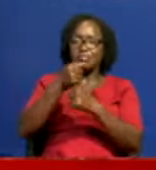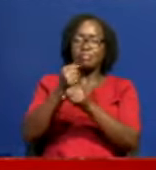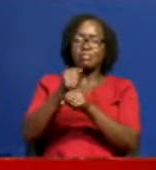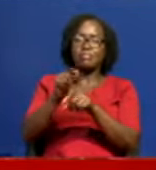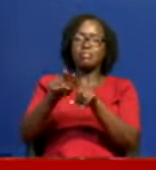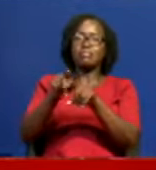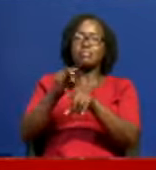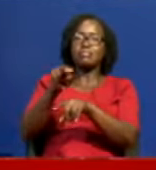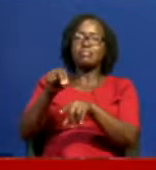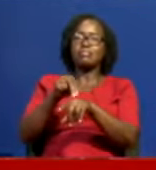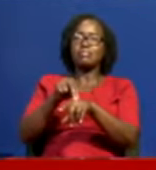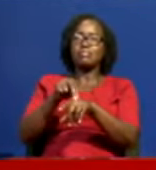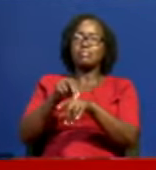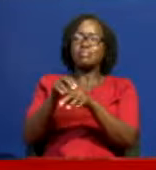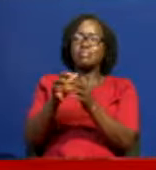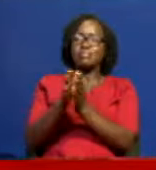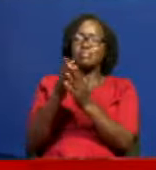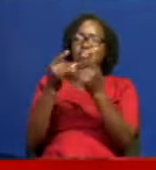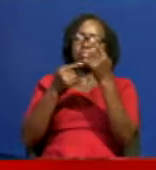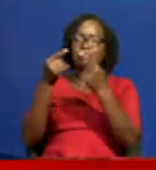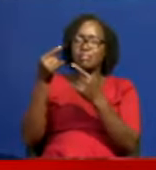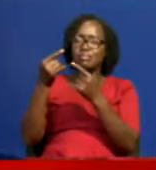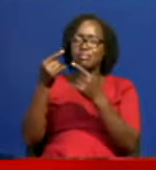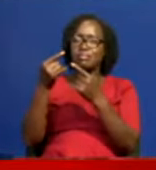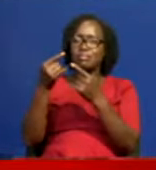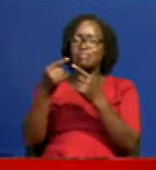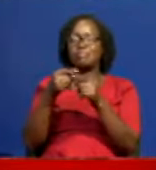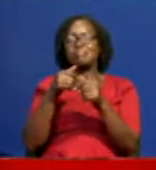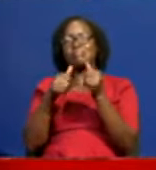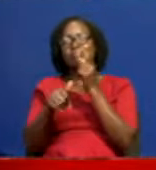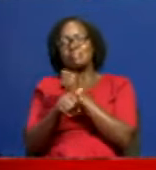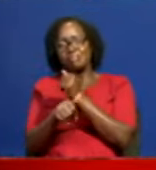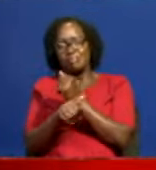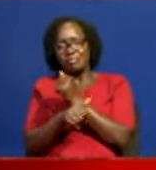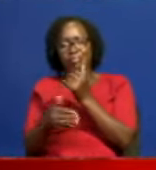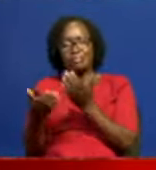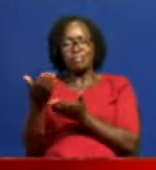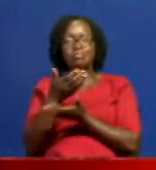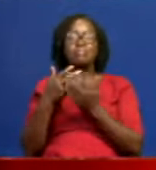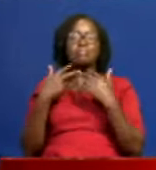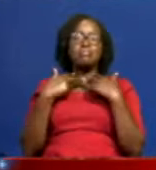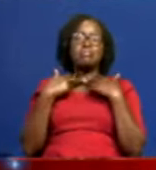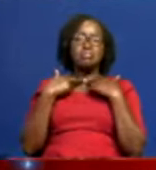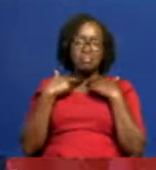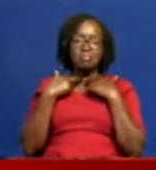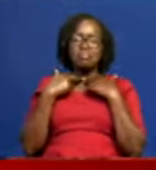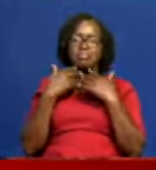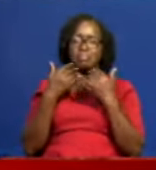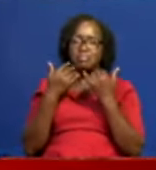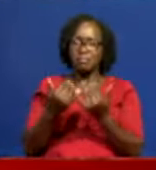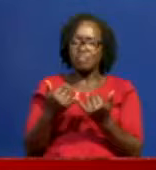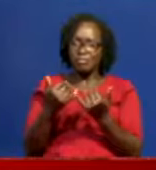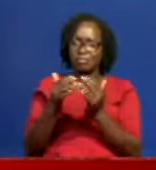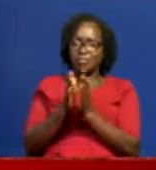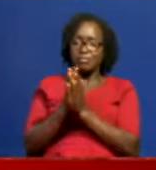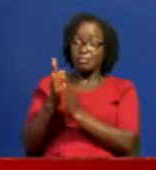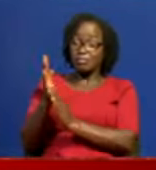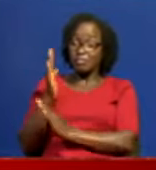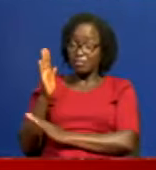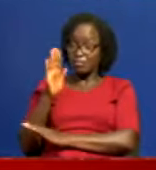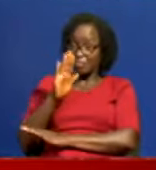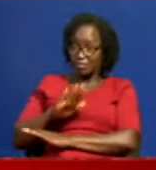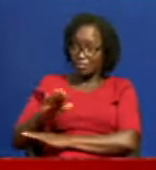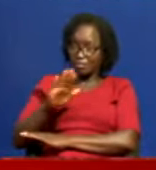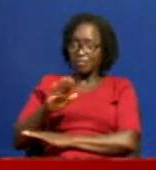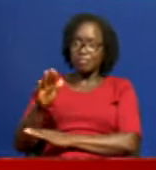nation. We have triumphed over the threat of economic stagnation and are now in secure space